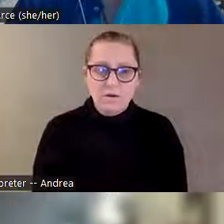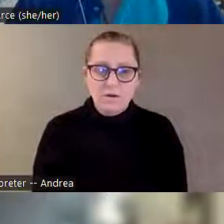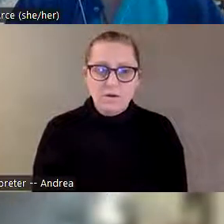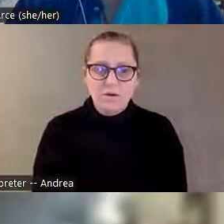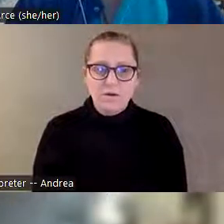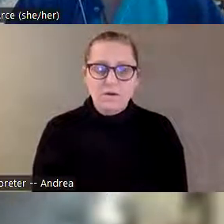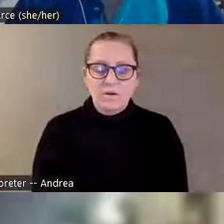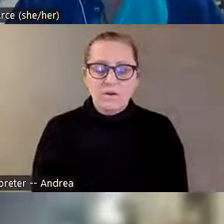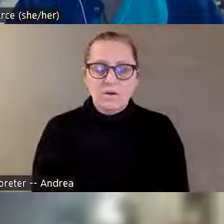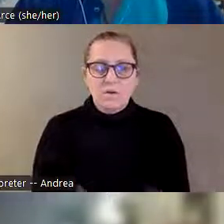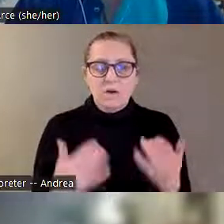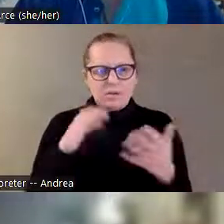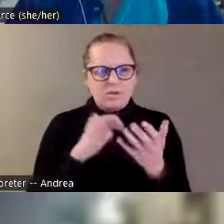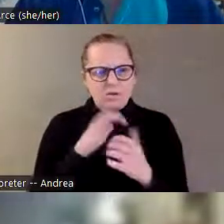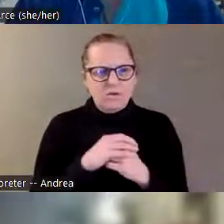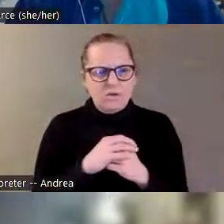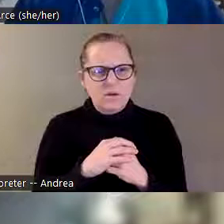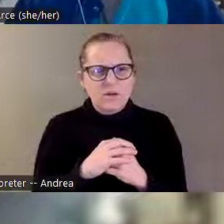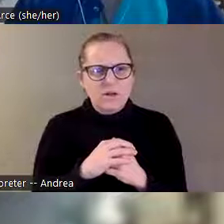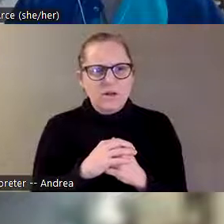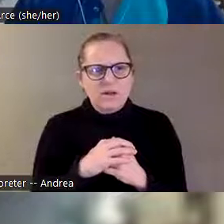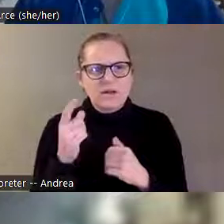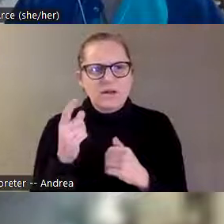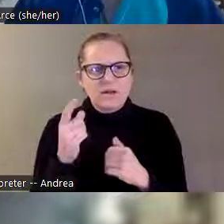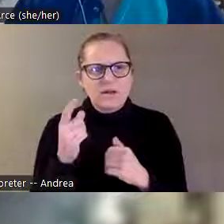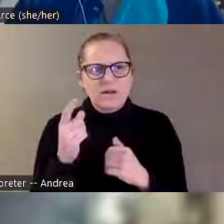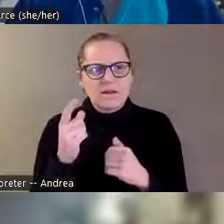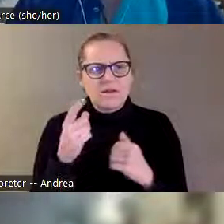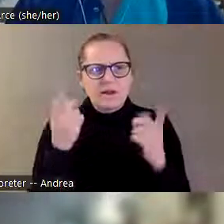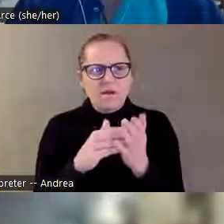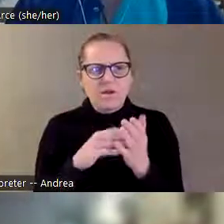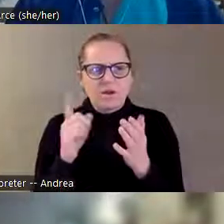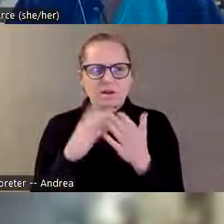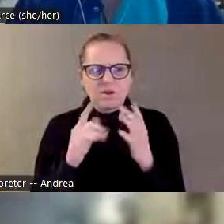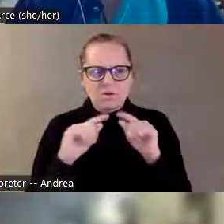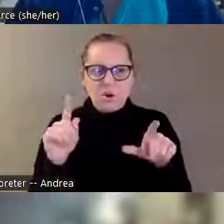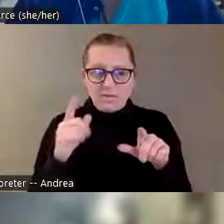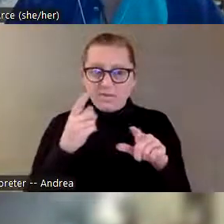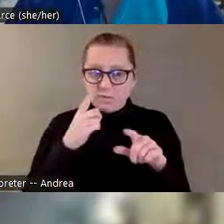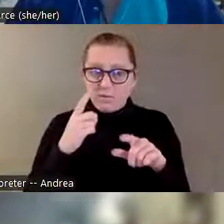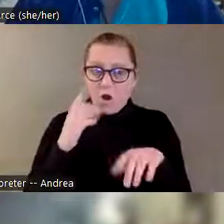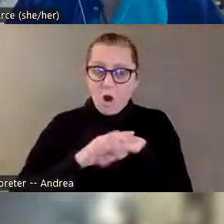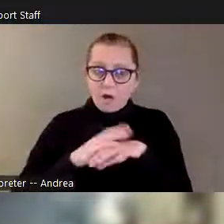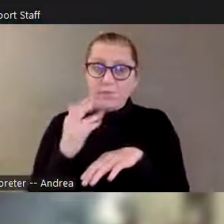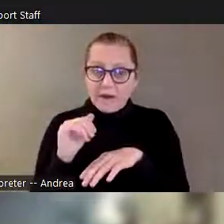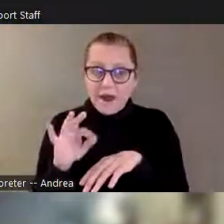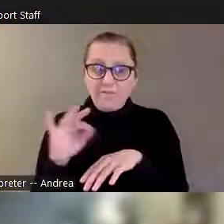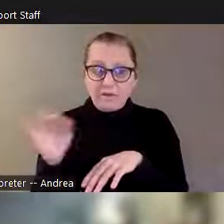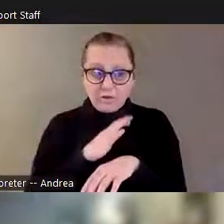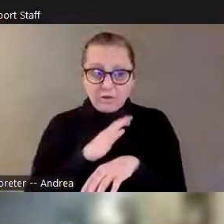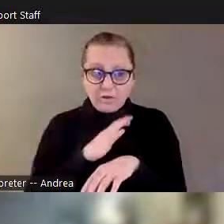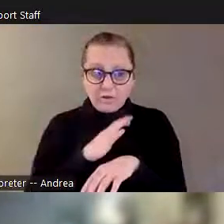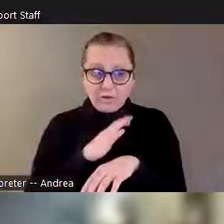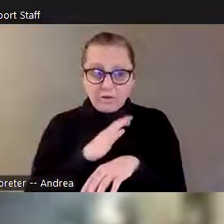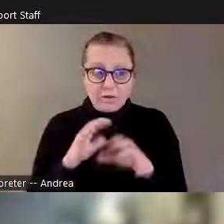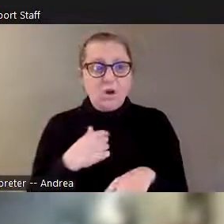Now I'm confused. This happens quite frequently where there are things that go out on behalf of the commission that we aren't asked to vote on,